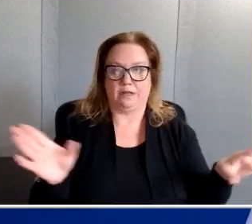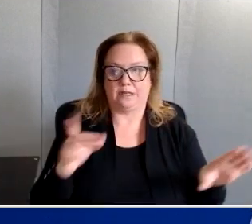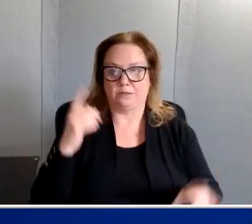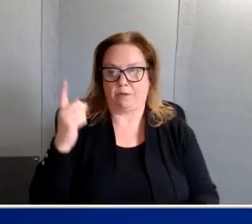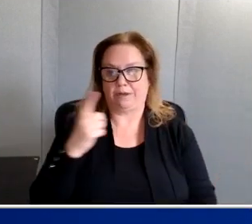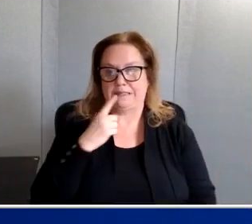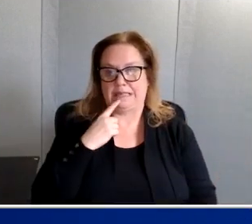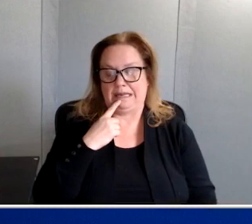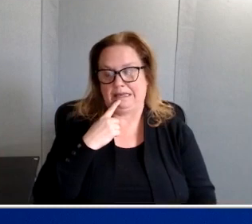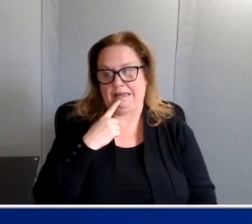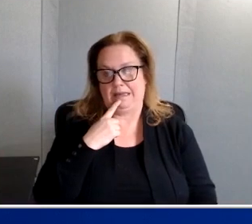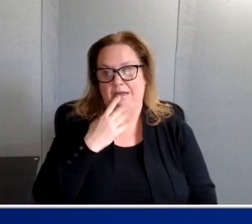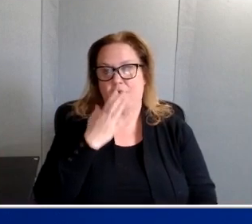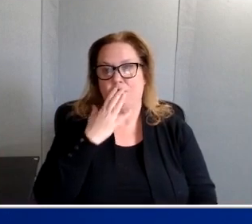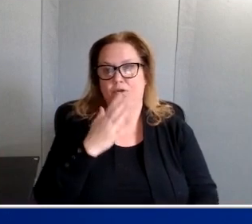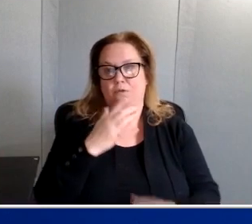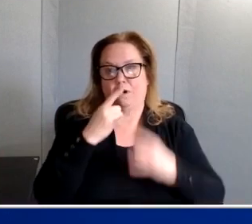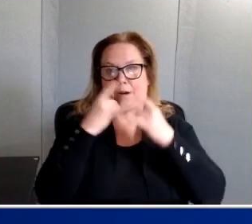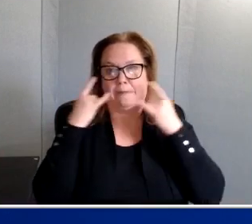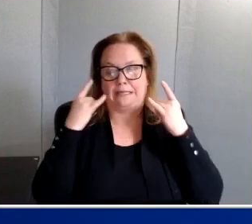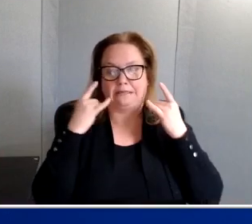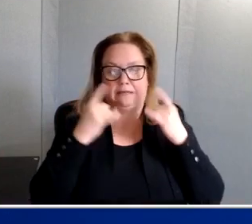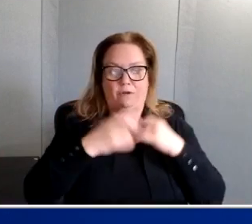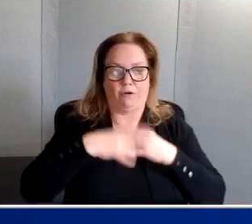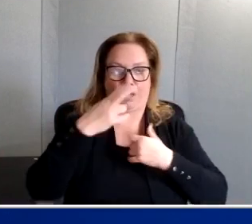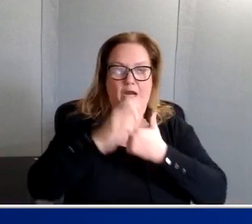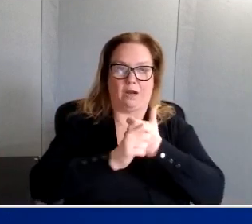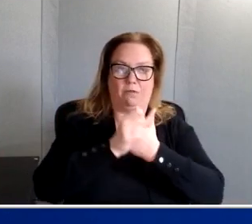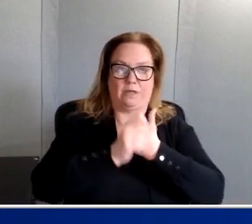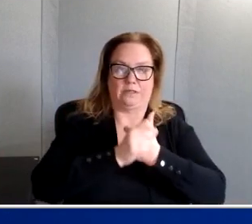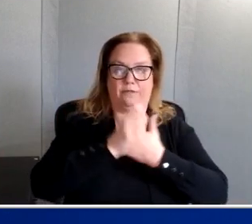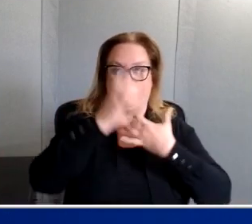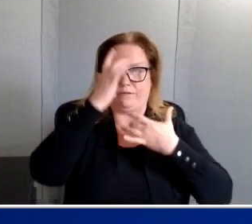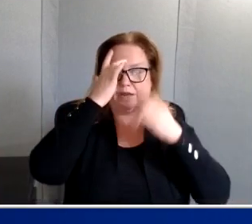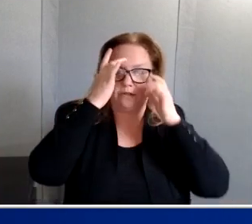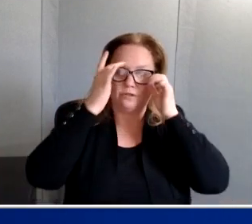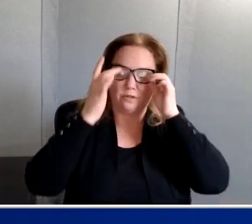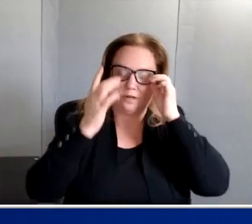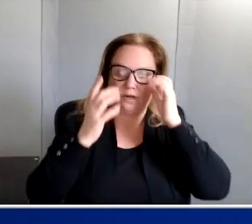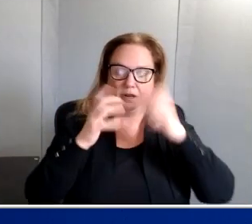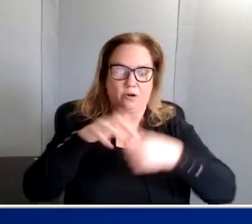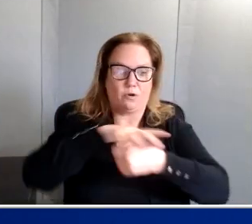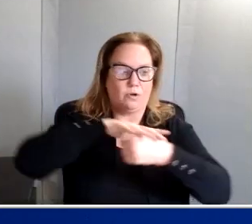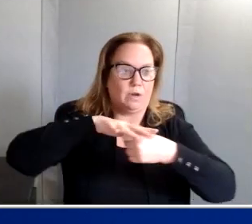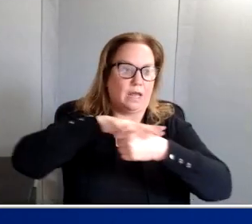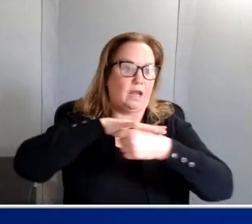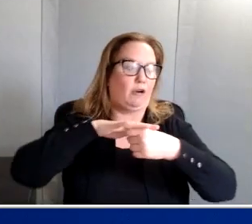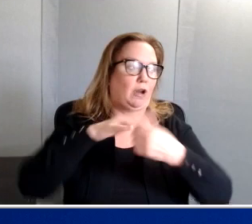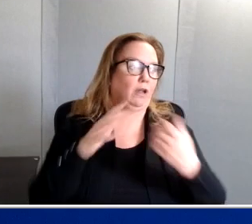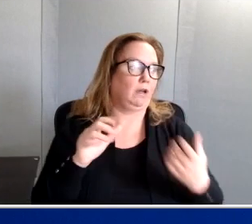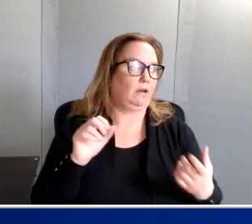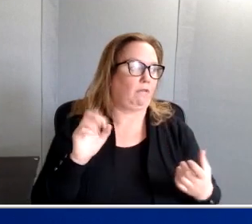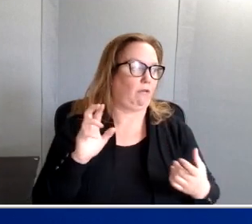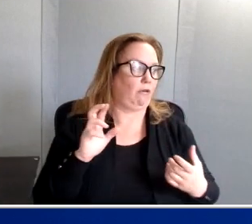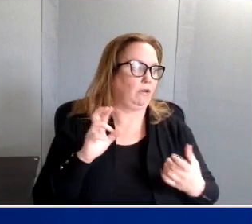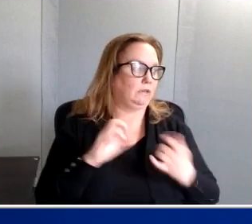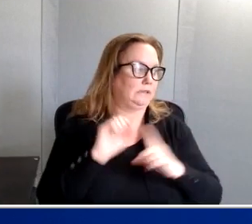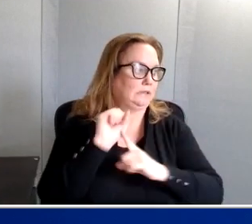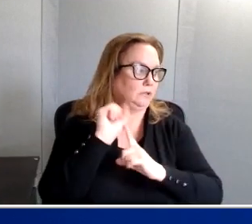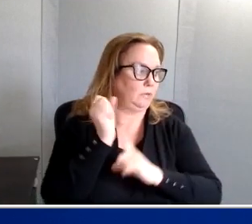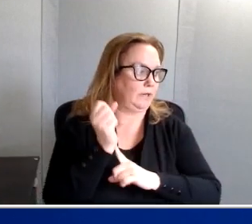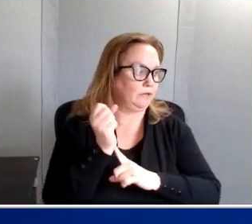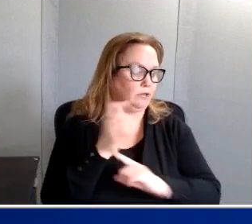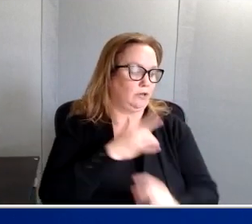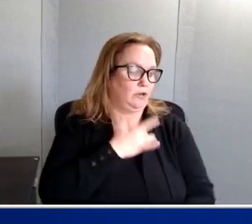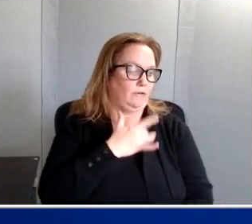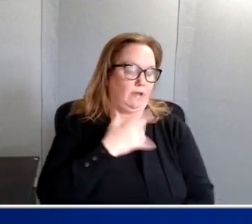safe and good to wear a mask. If you are at high risk for infection and you're going to an area or going to be in a situation where you feel is